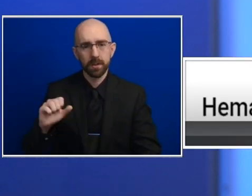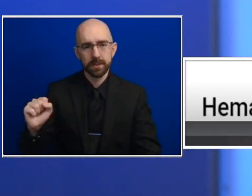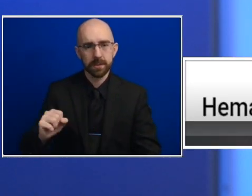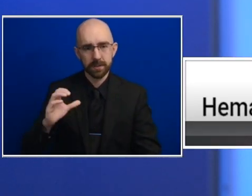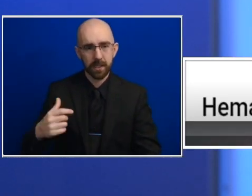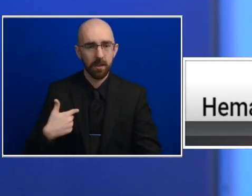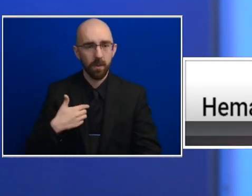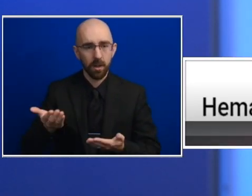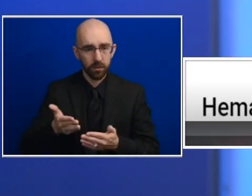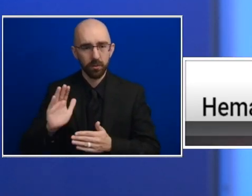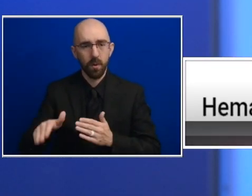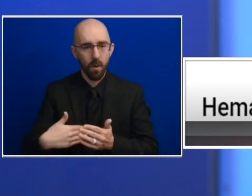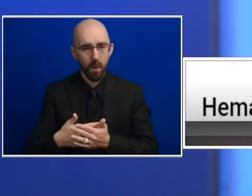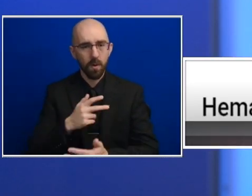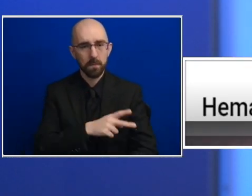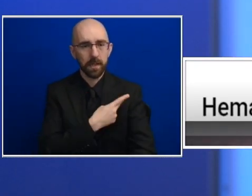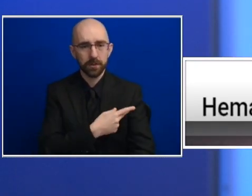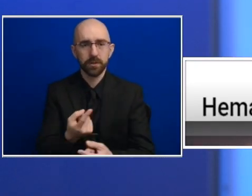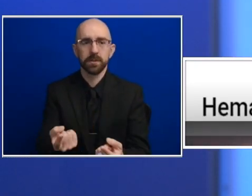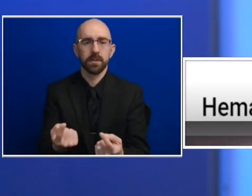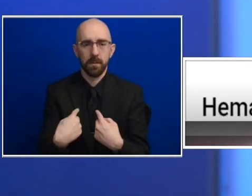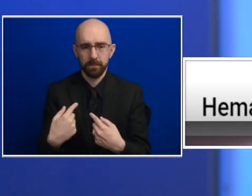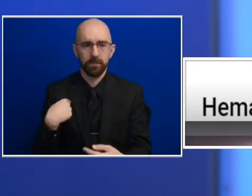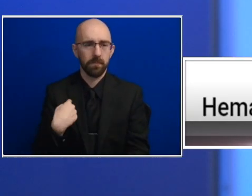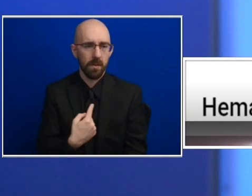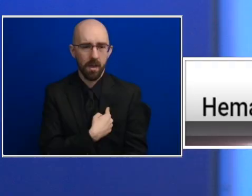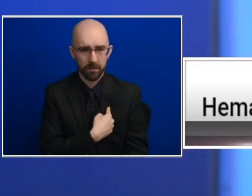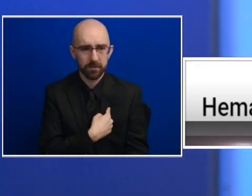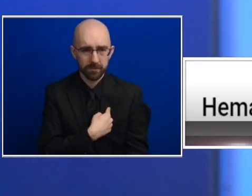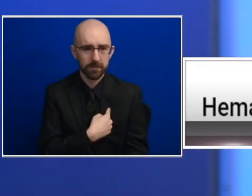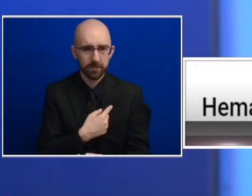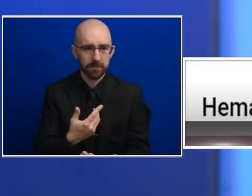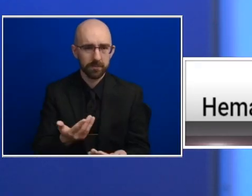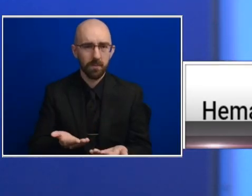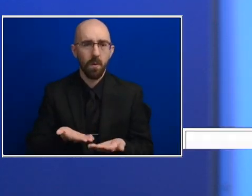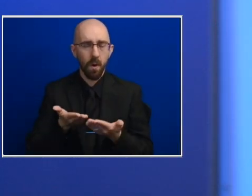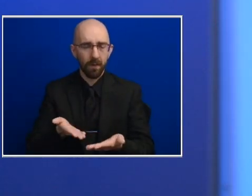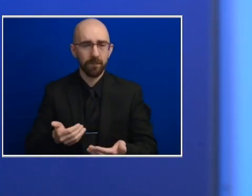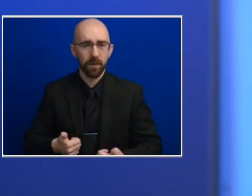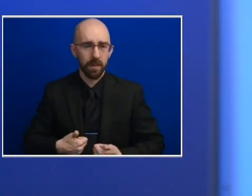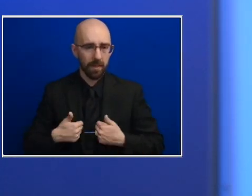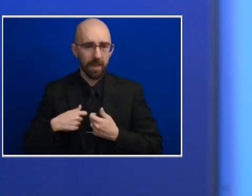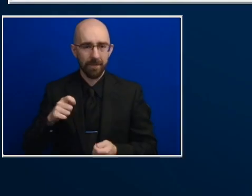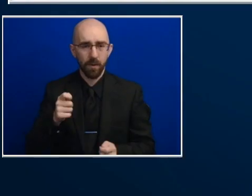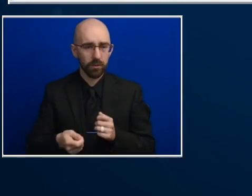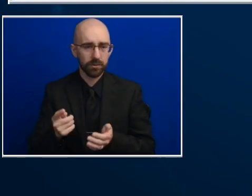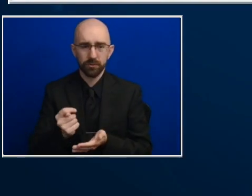patients to come to us and let us offer you a life-altering treatment.